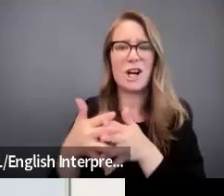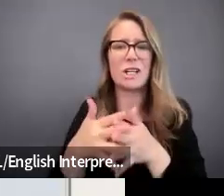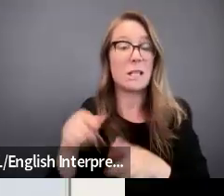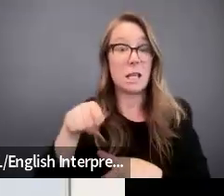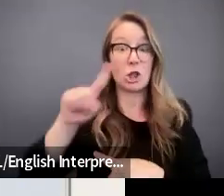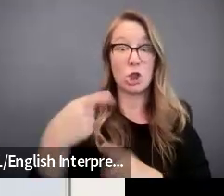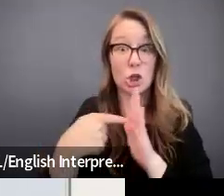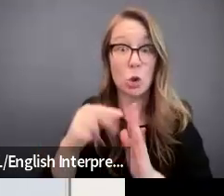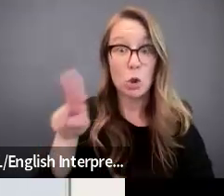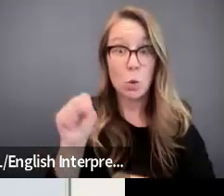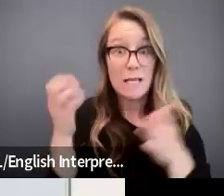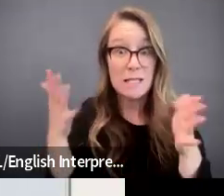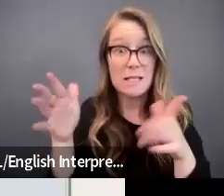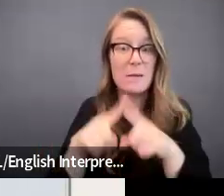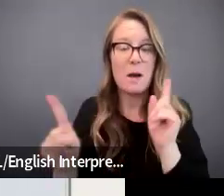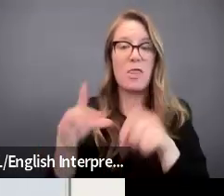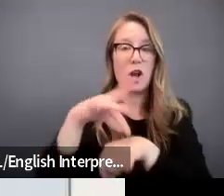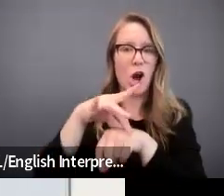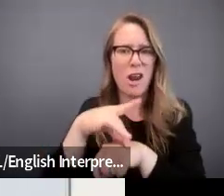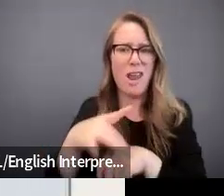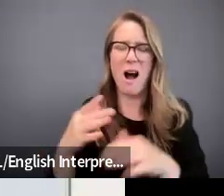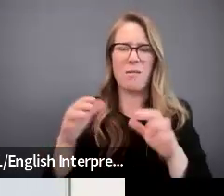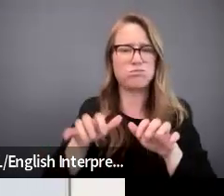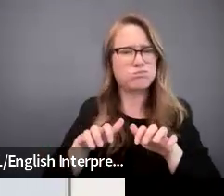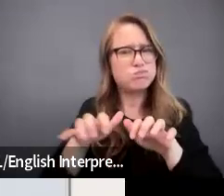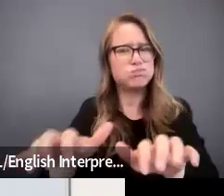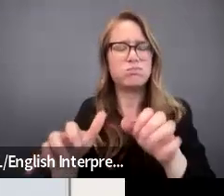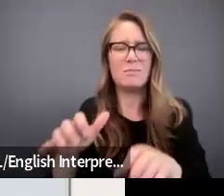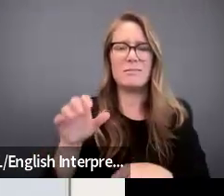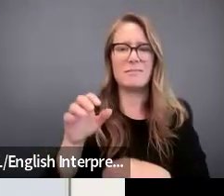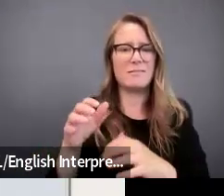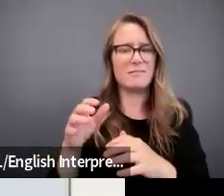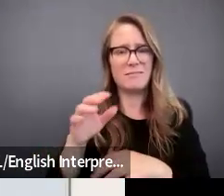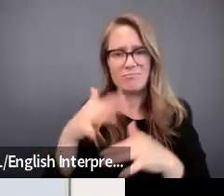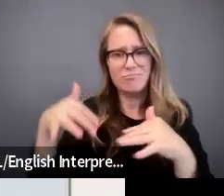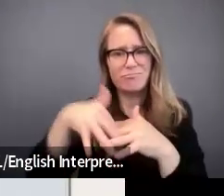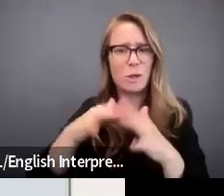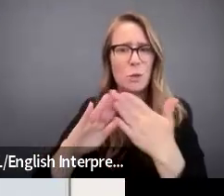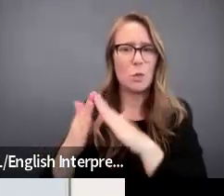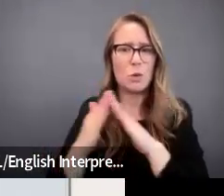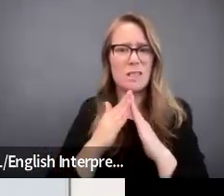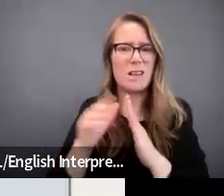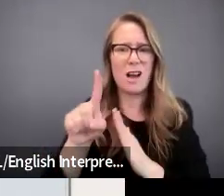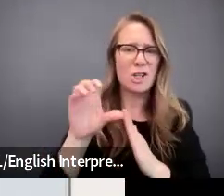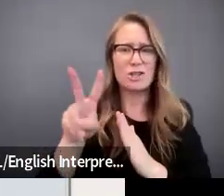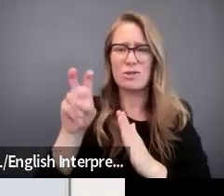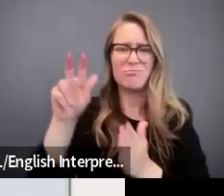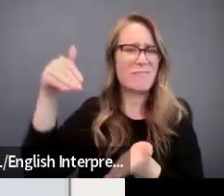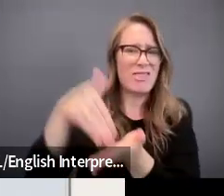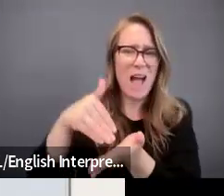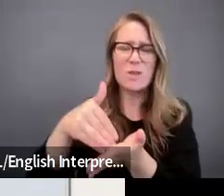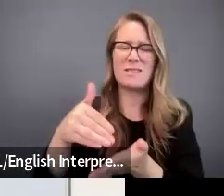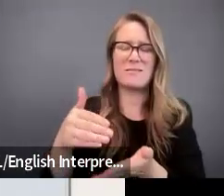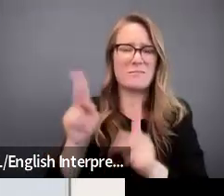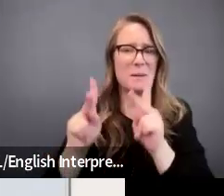the US. The continent was richly populated with Native American communities. Hundreds of thousands of people lived in